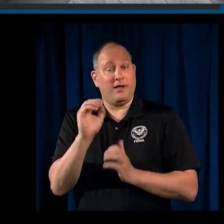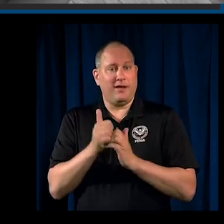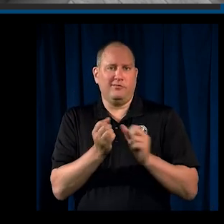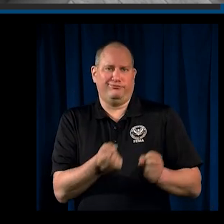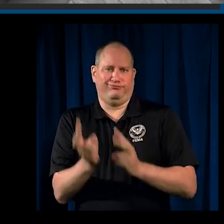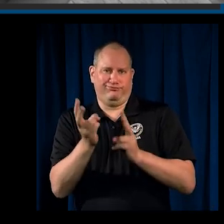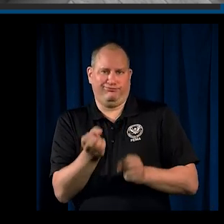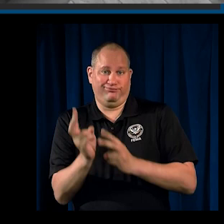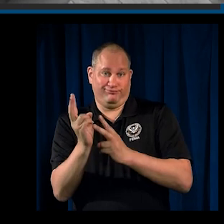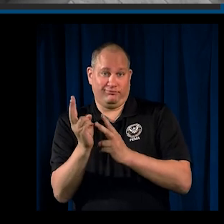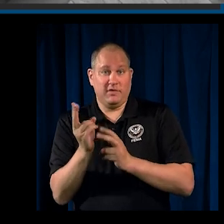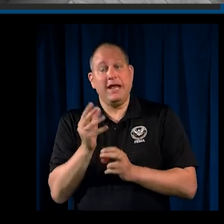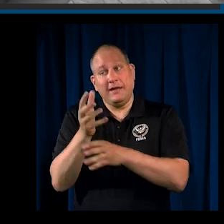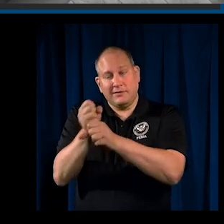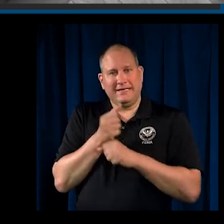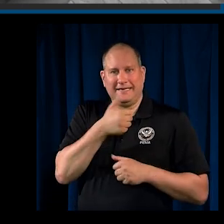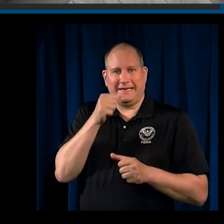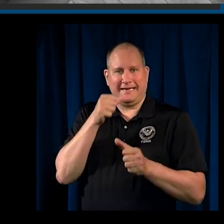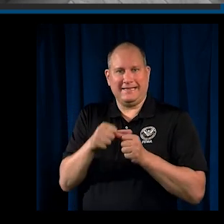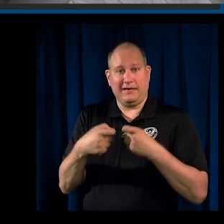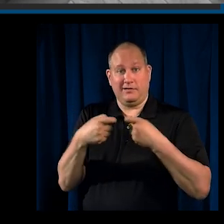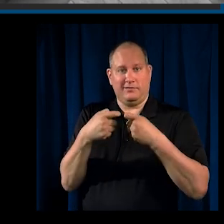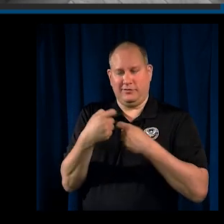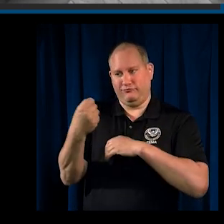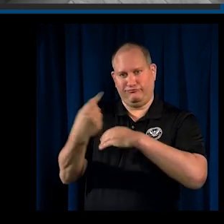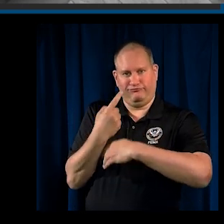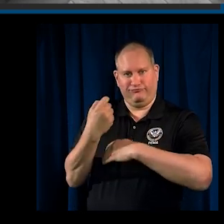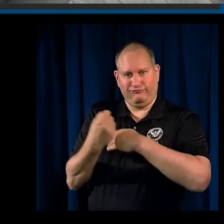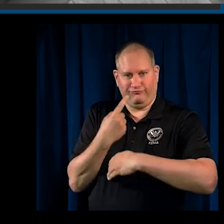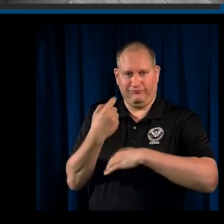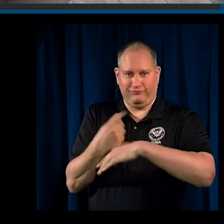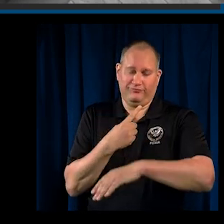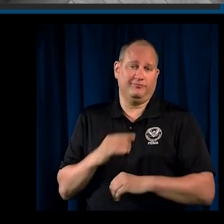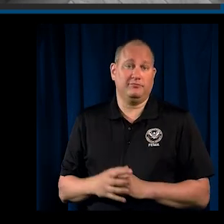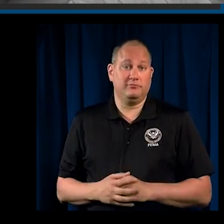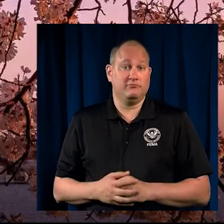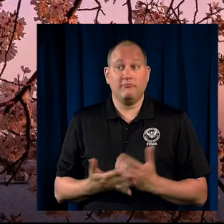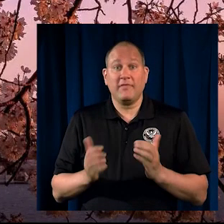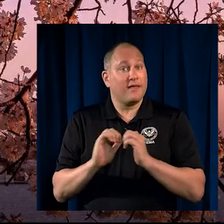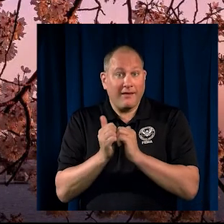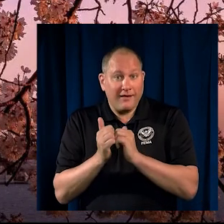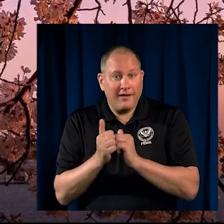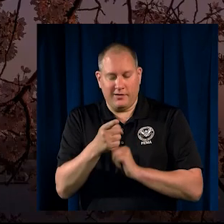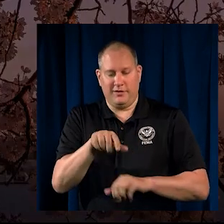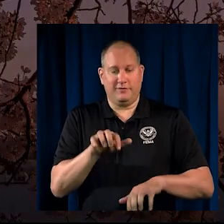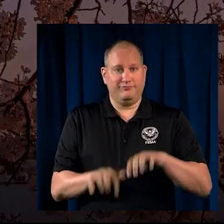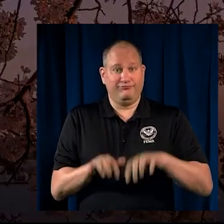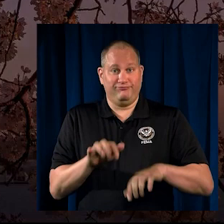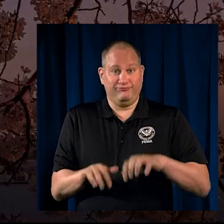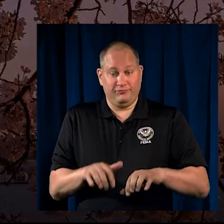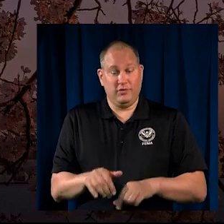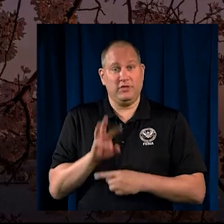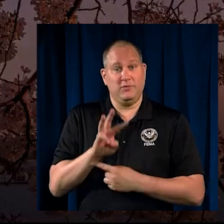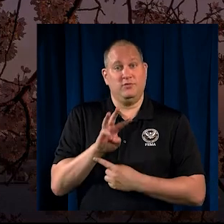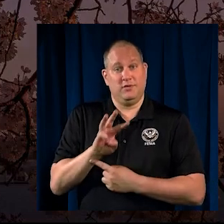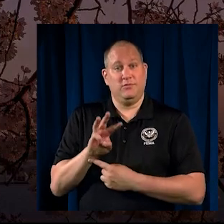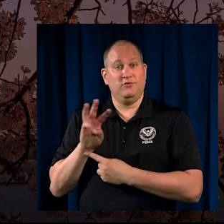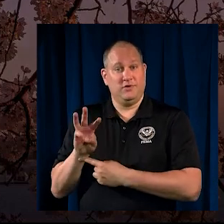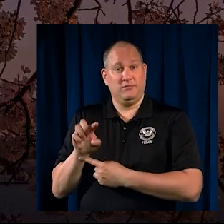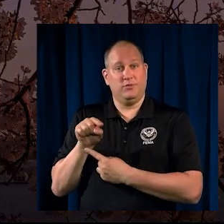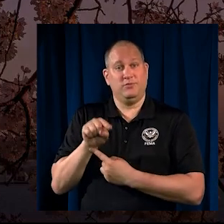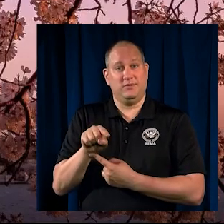uploading them directly, and receive any letters from FEMA electronically. Simply go to